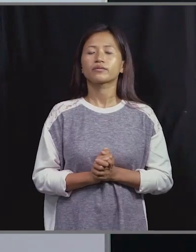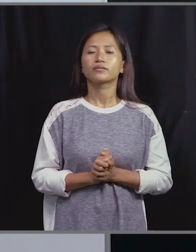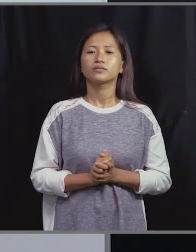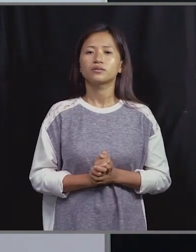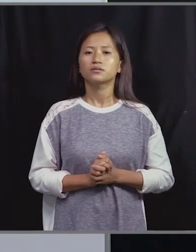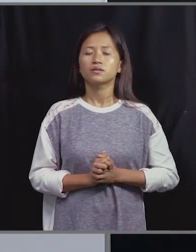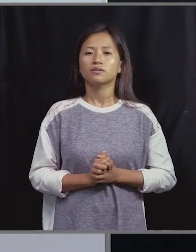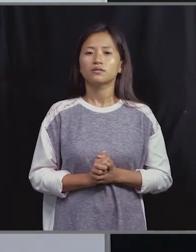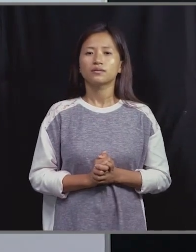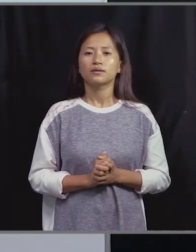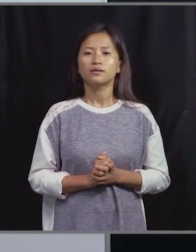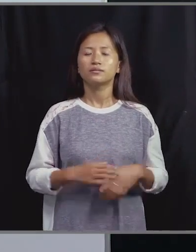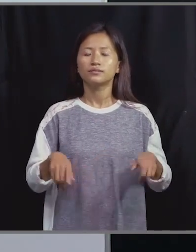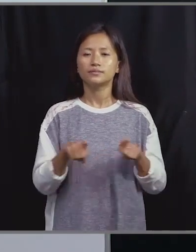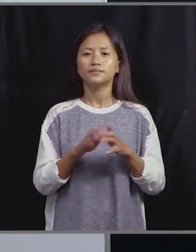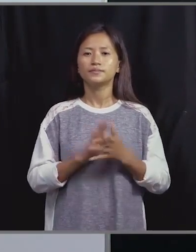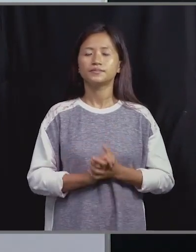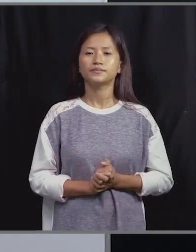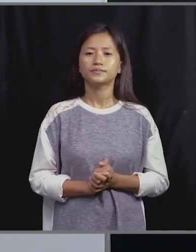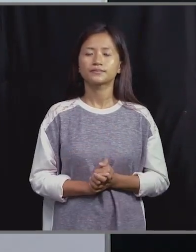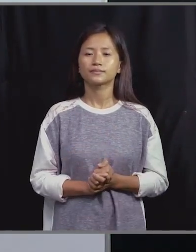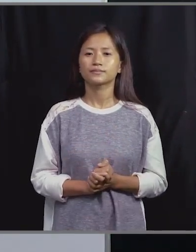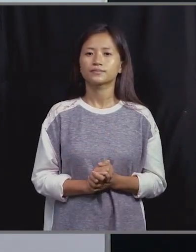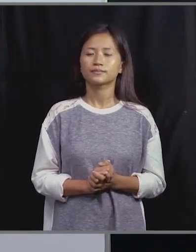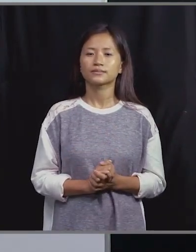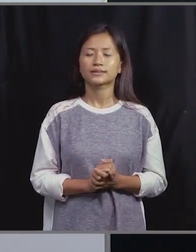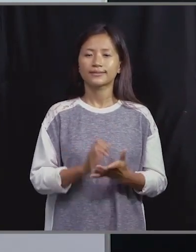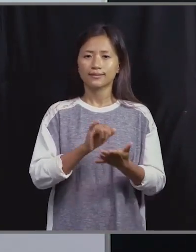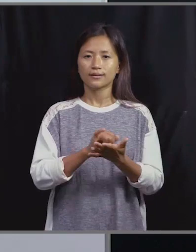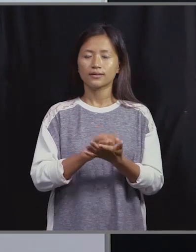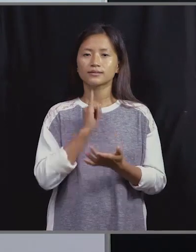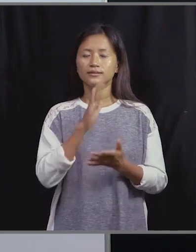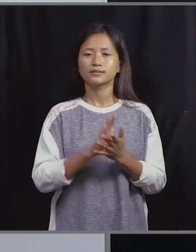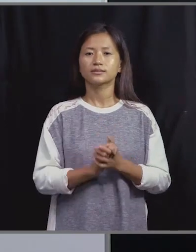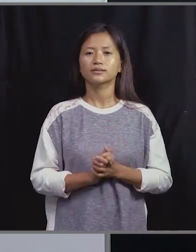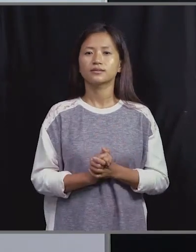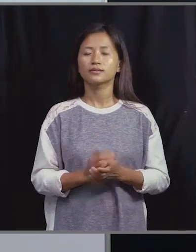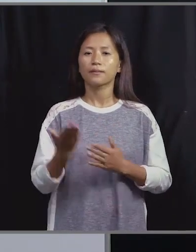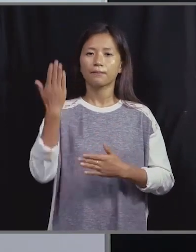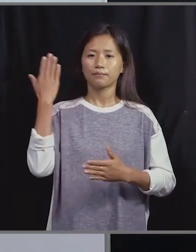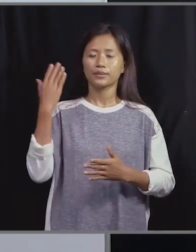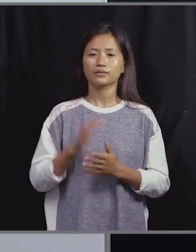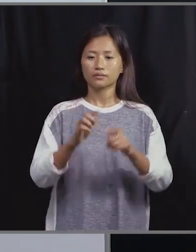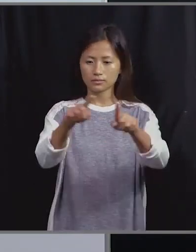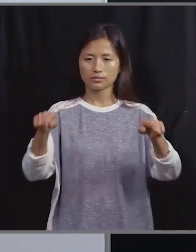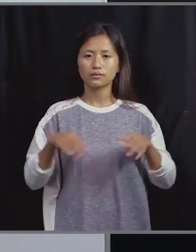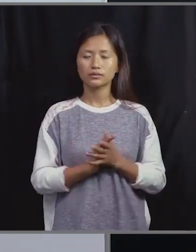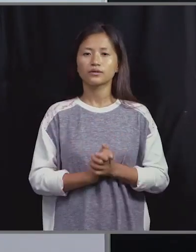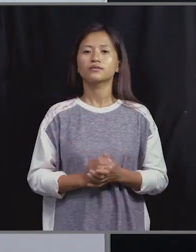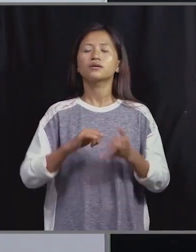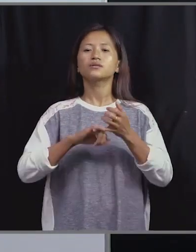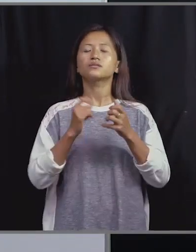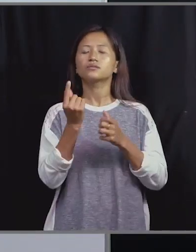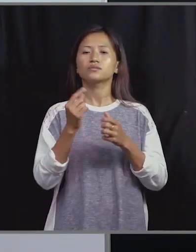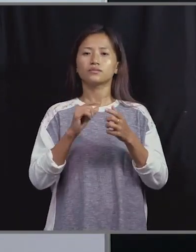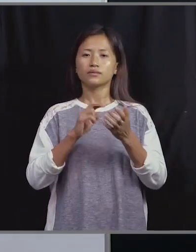to 56, and that is the background of who the Santals